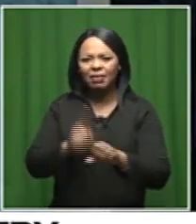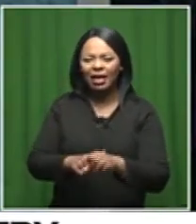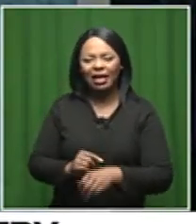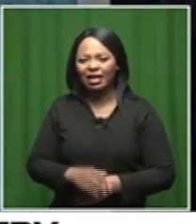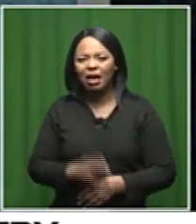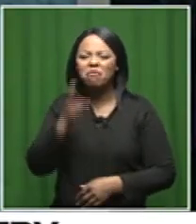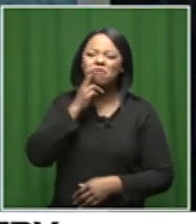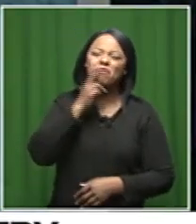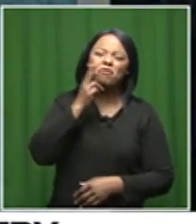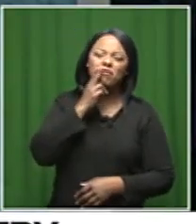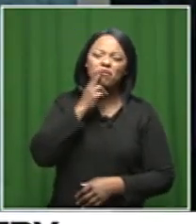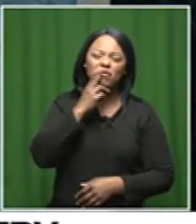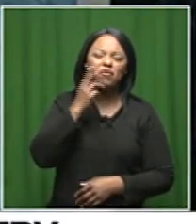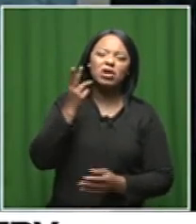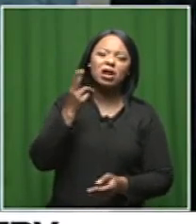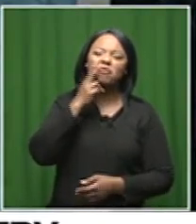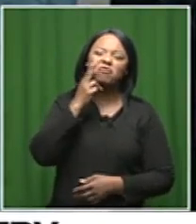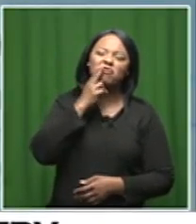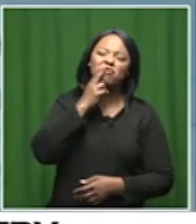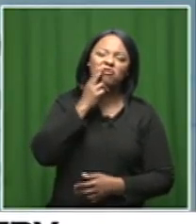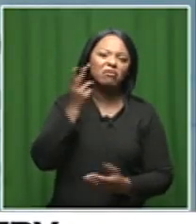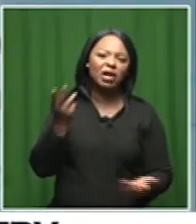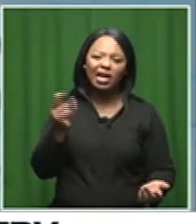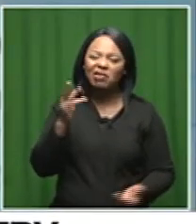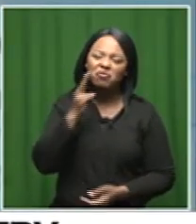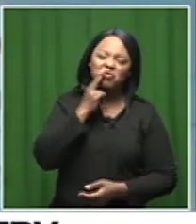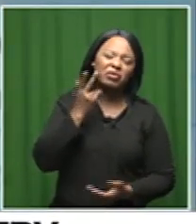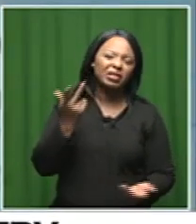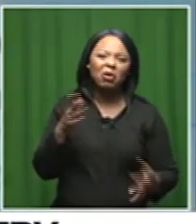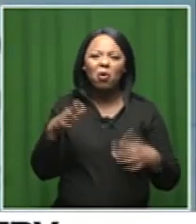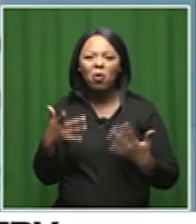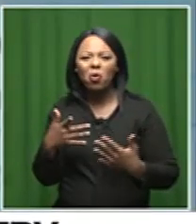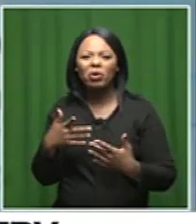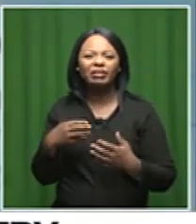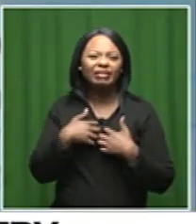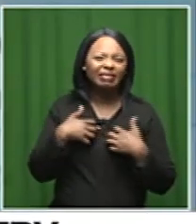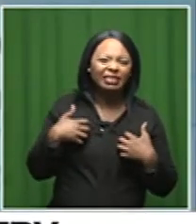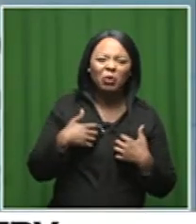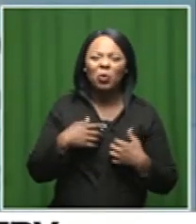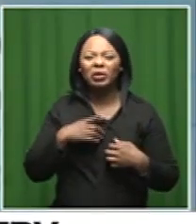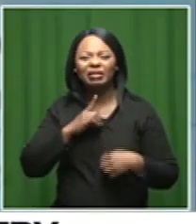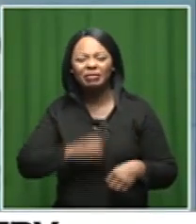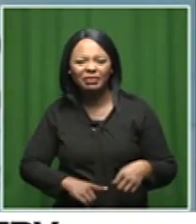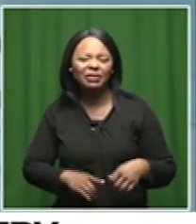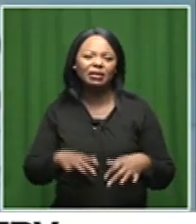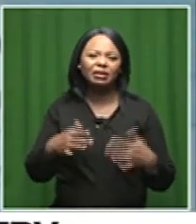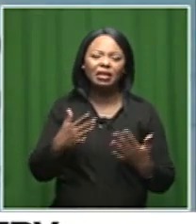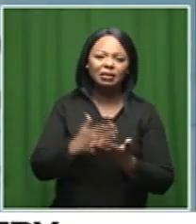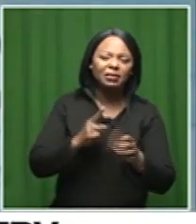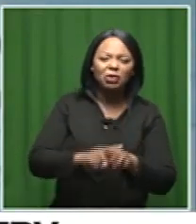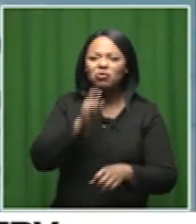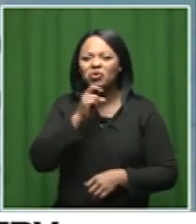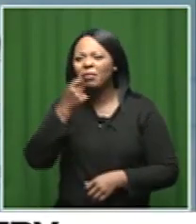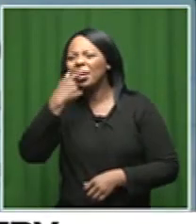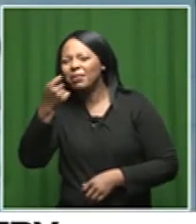smoker. You may, for example, be on antidepressants. There's a limit though, and there are some